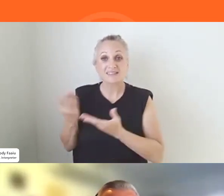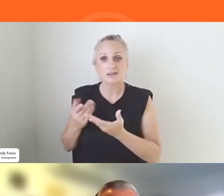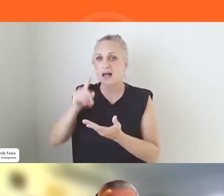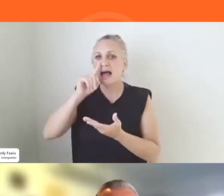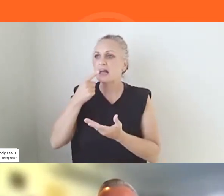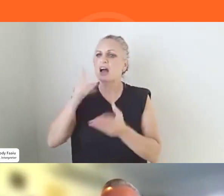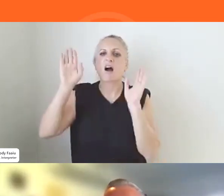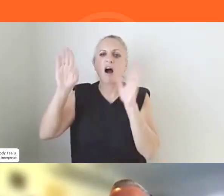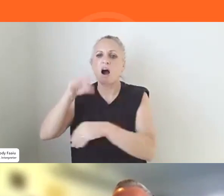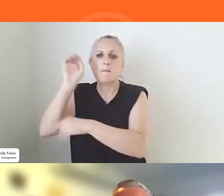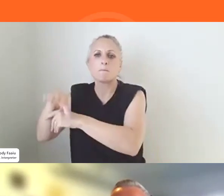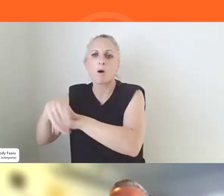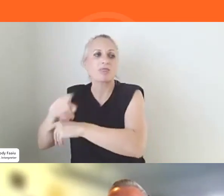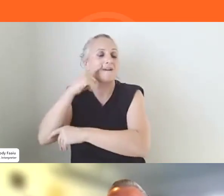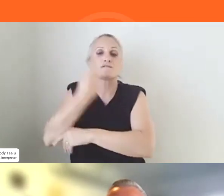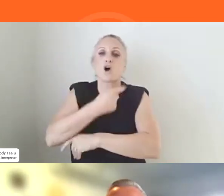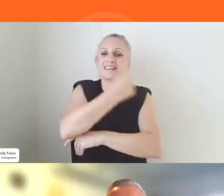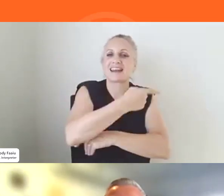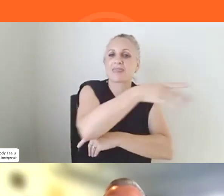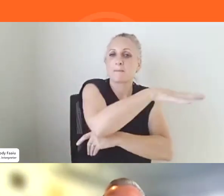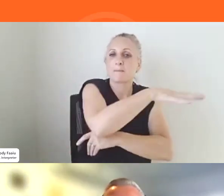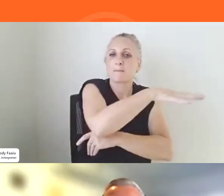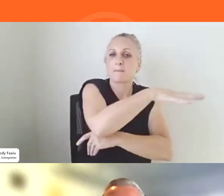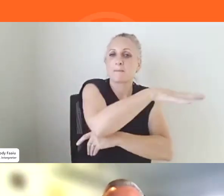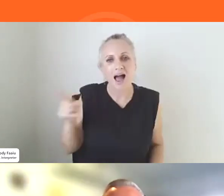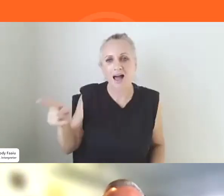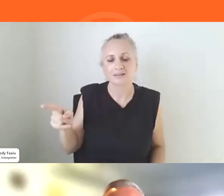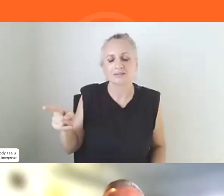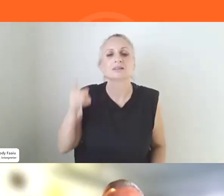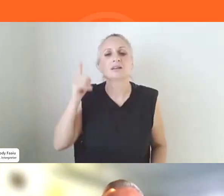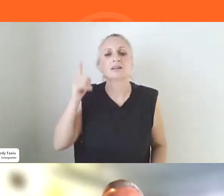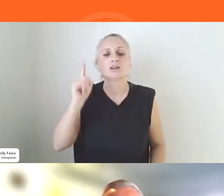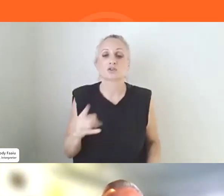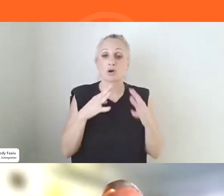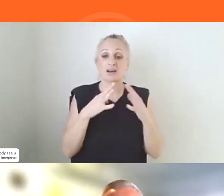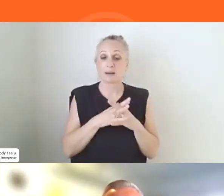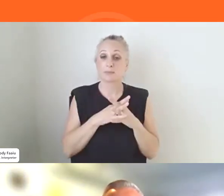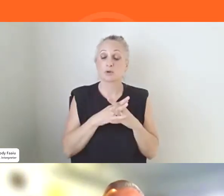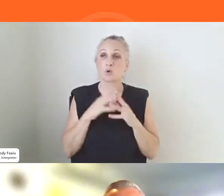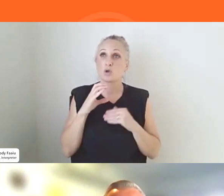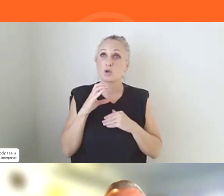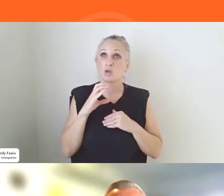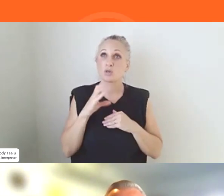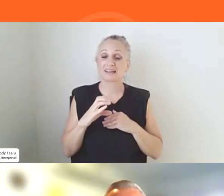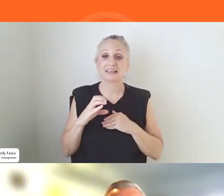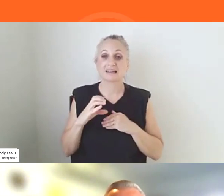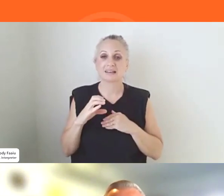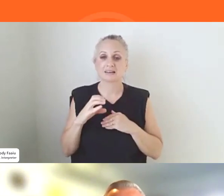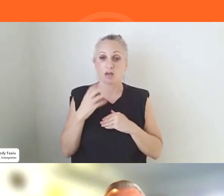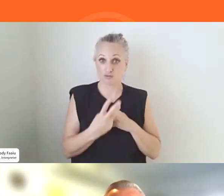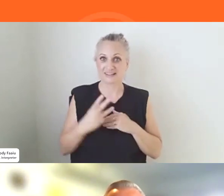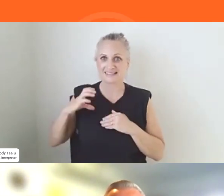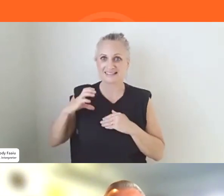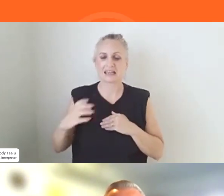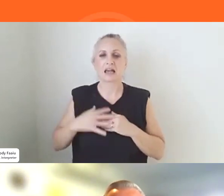months ago, I joined the global team at W3C. W3C is the World Wide Web Consortium, an international